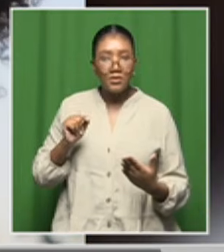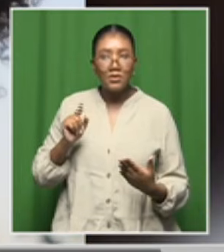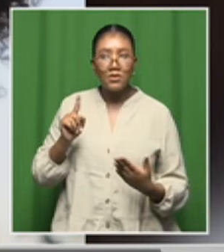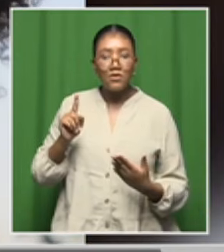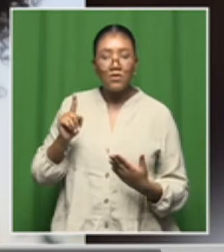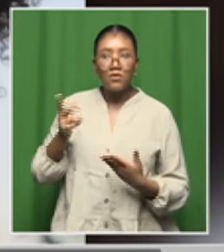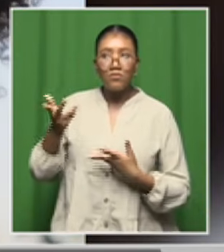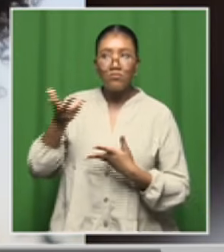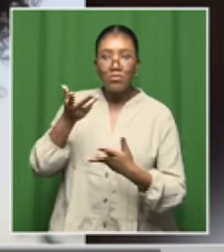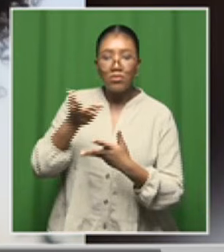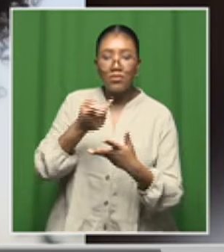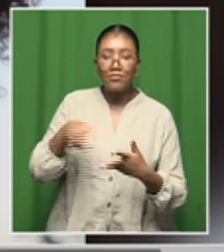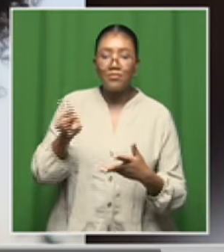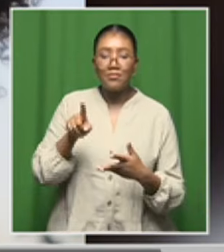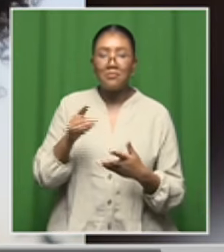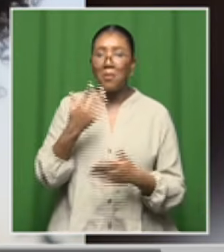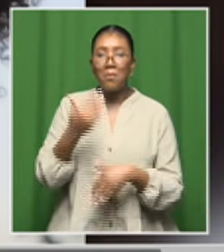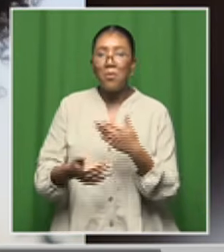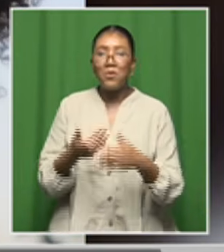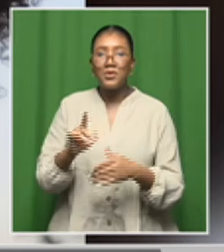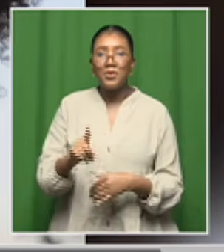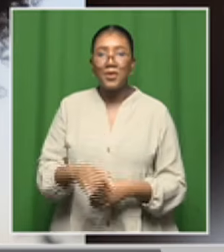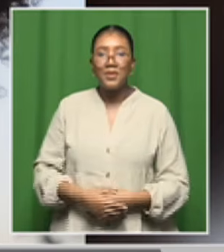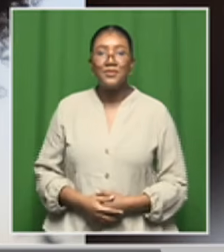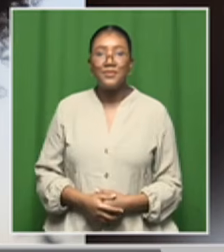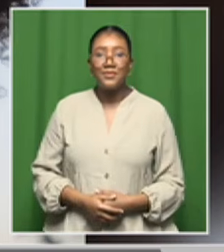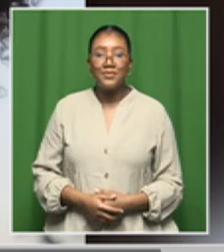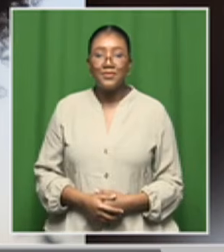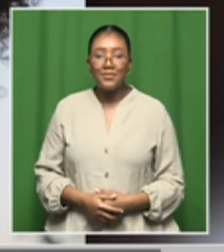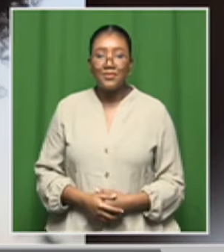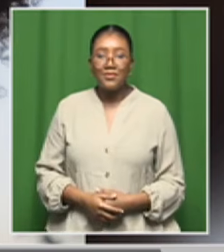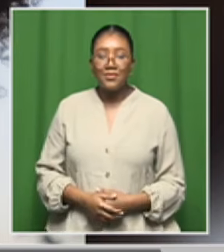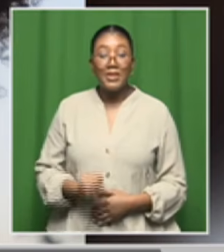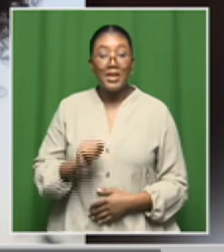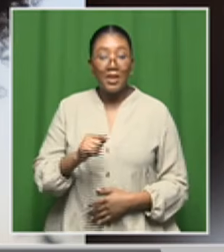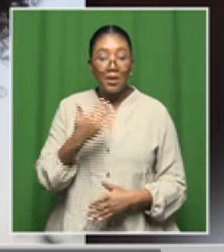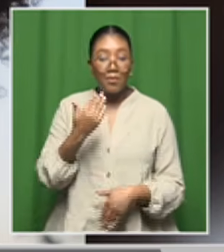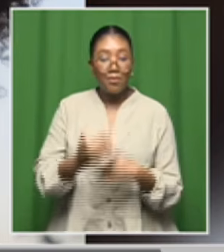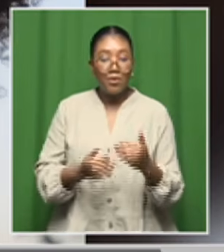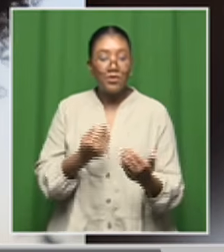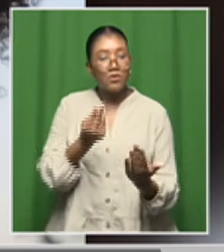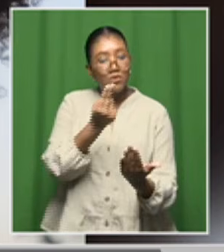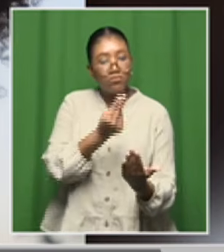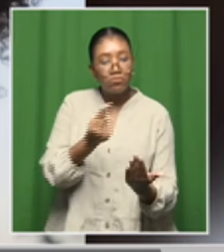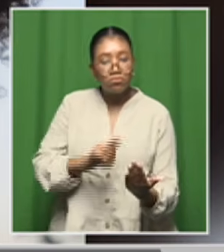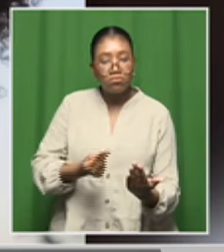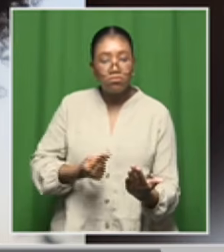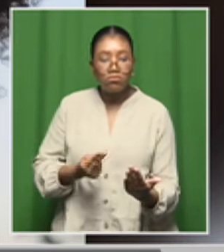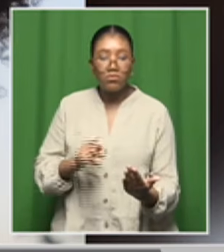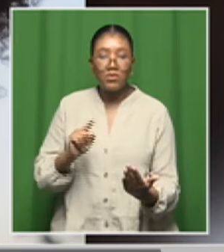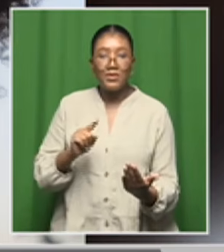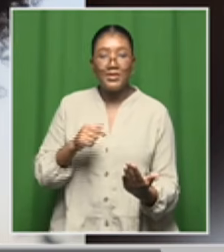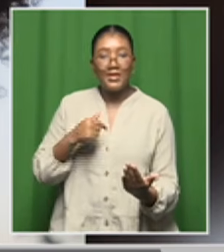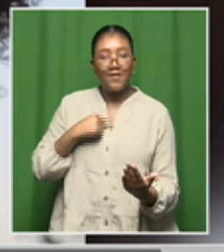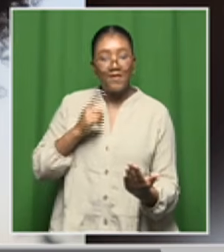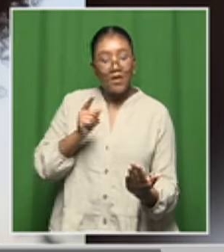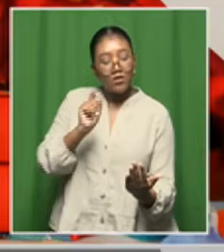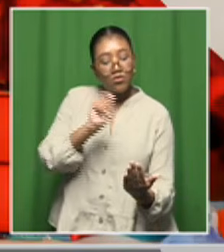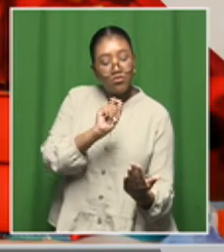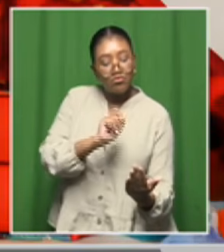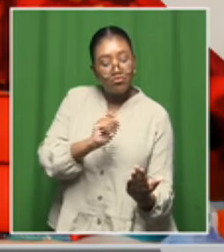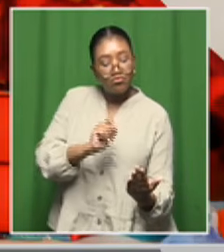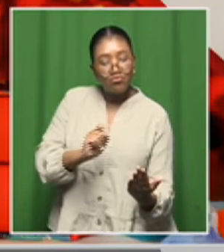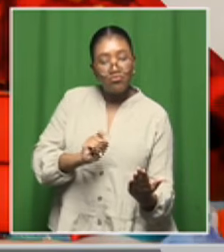you? So basically, the creative process it starts with painting the designs.